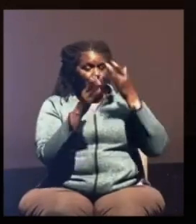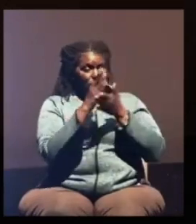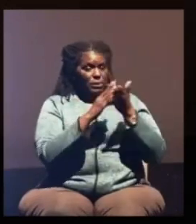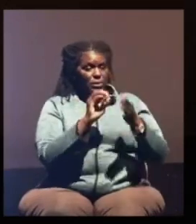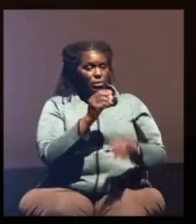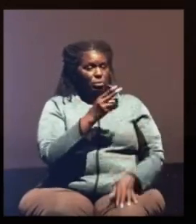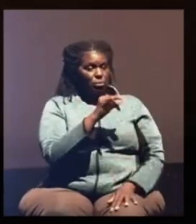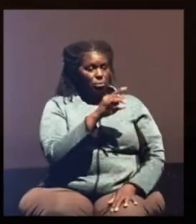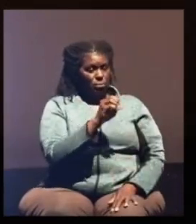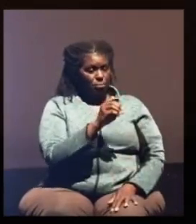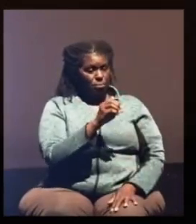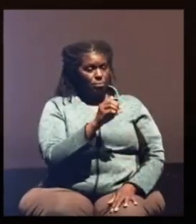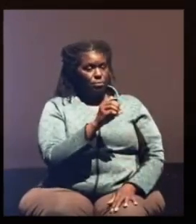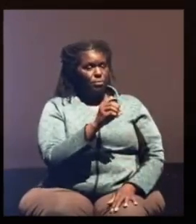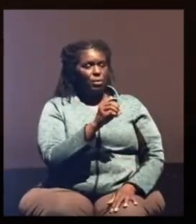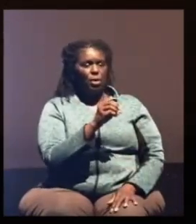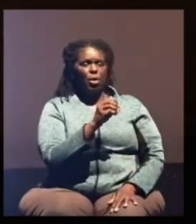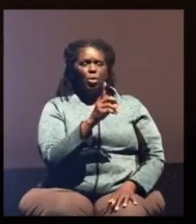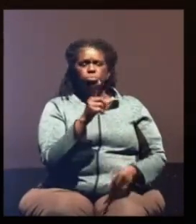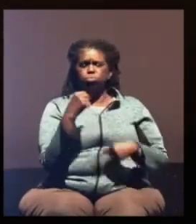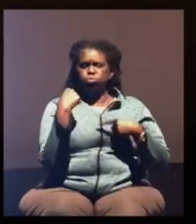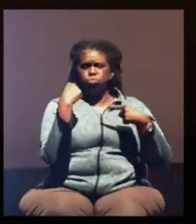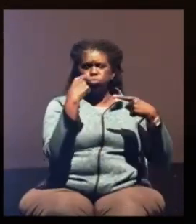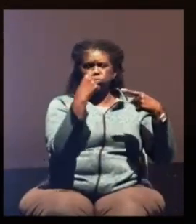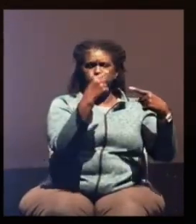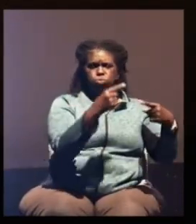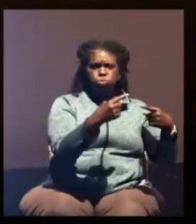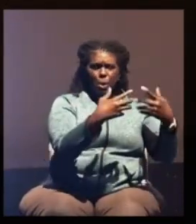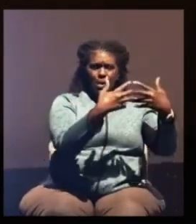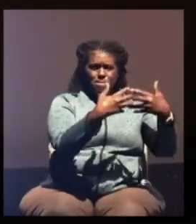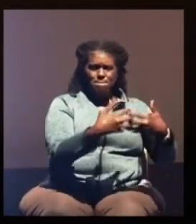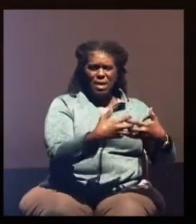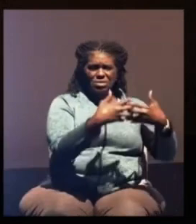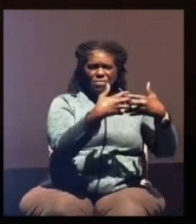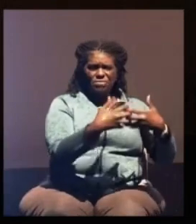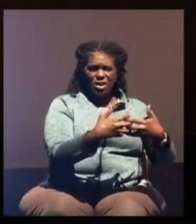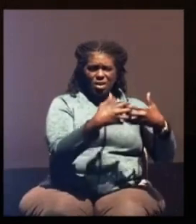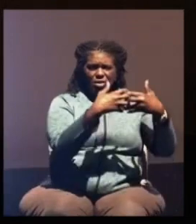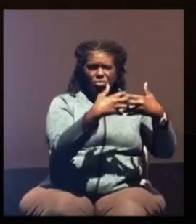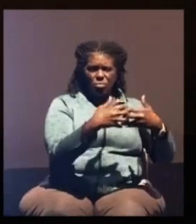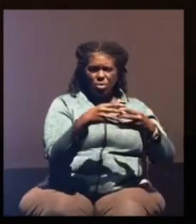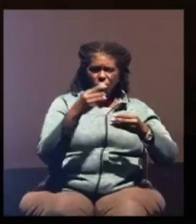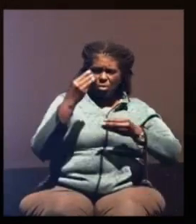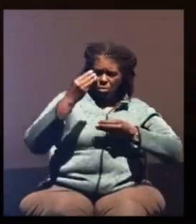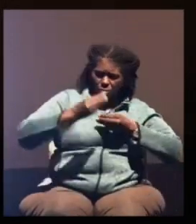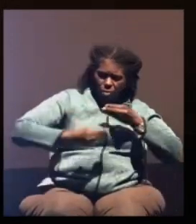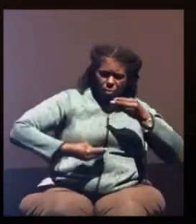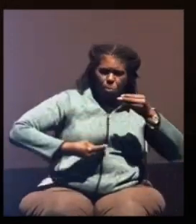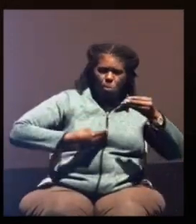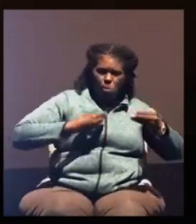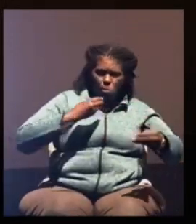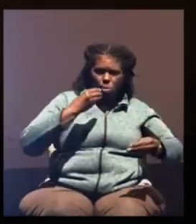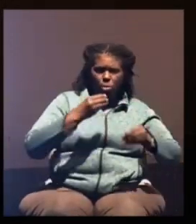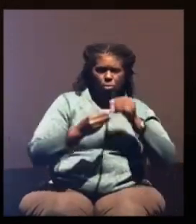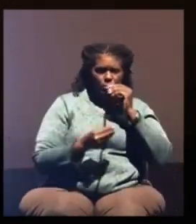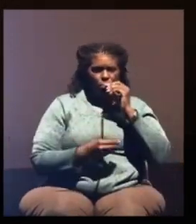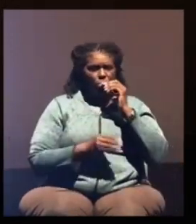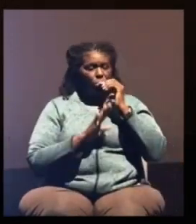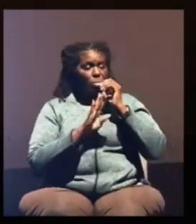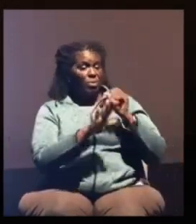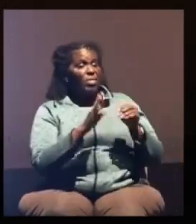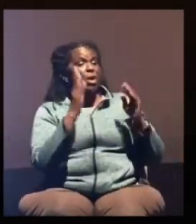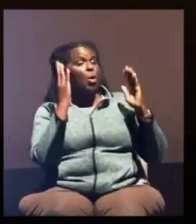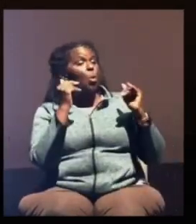a place with a long industrial and manufacturing heritage that has a lot of hard times recently. The source of Dayton's hope